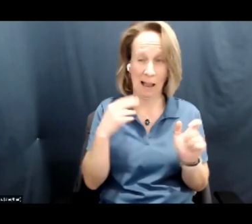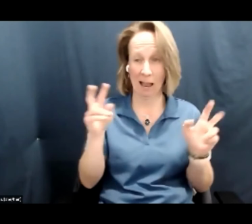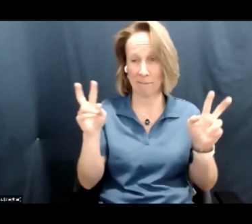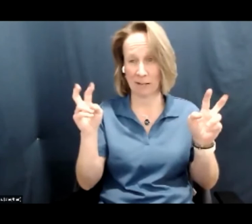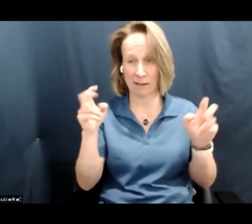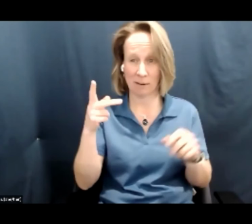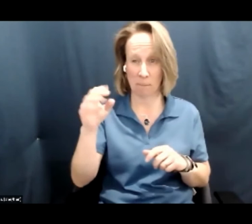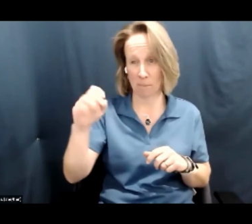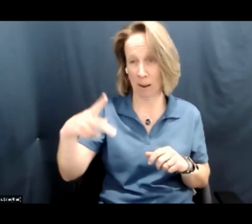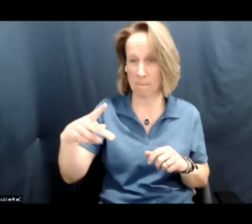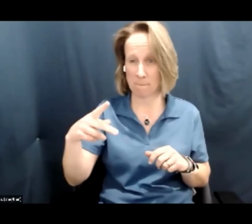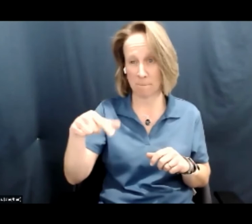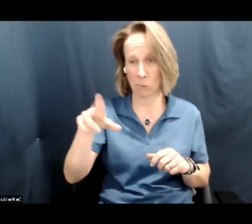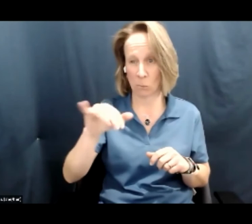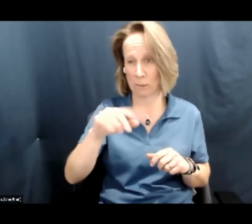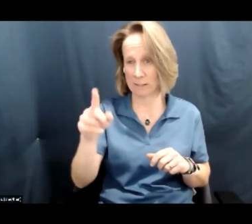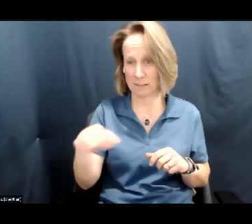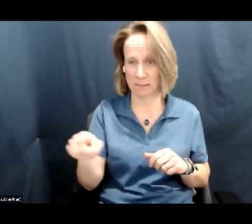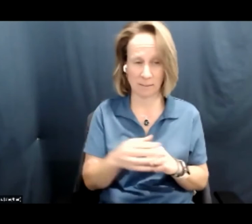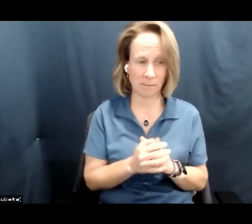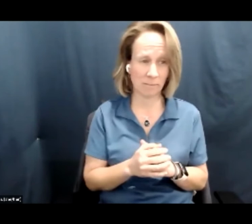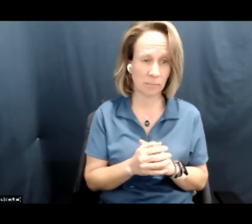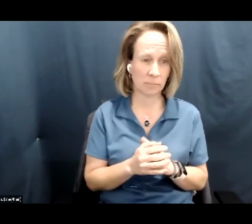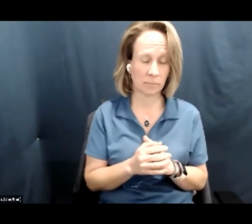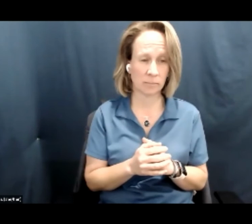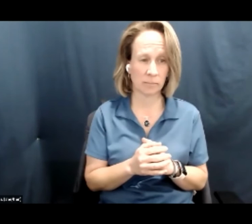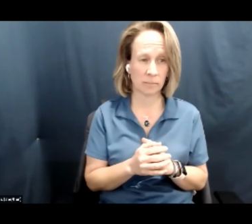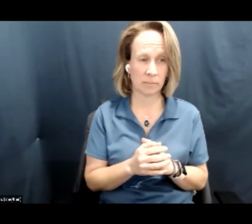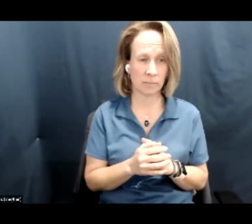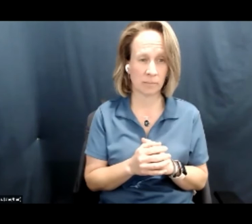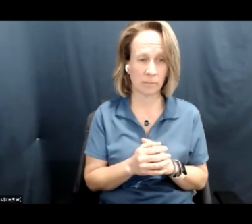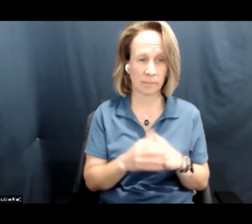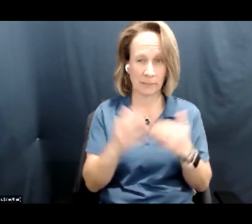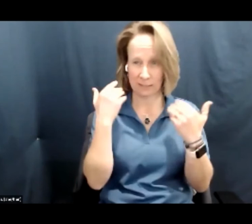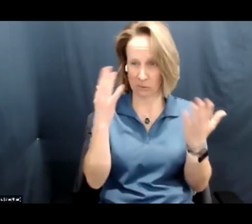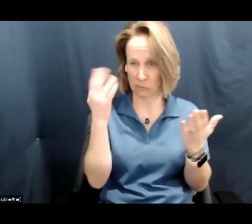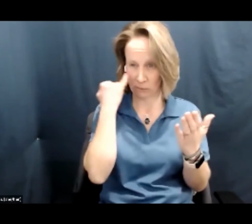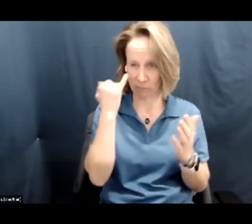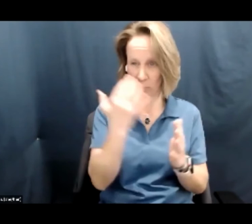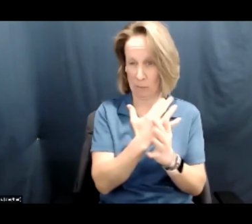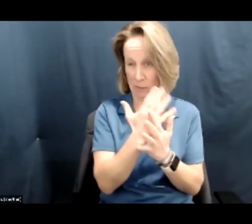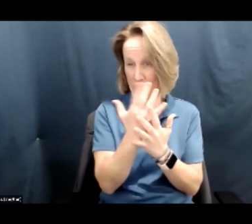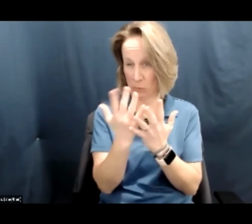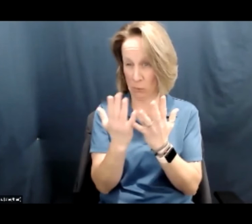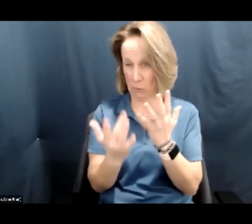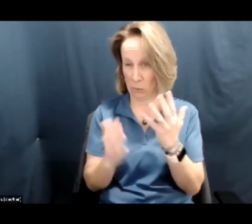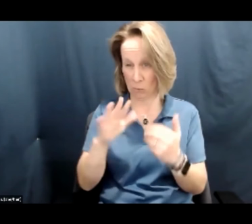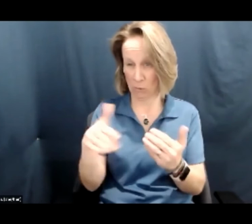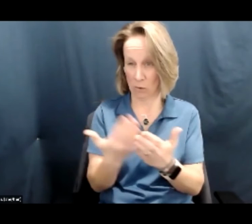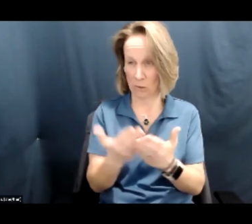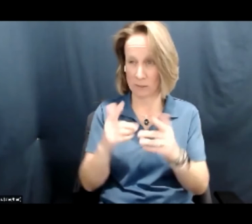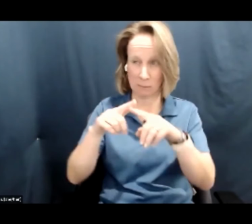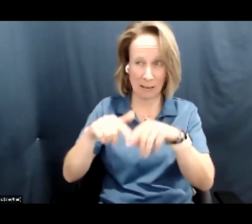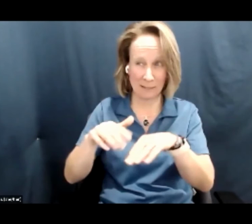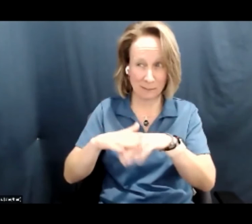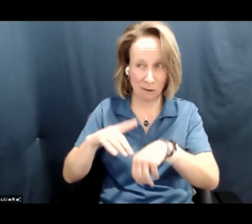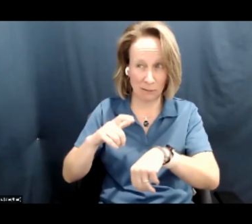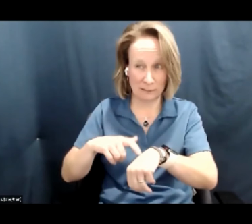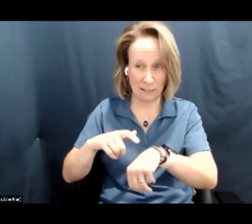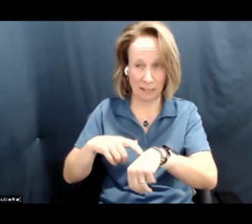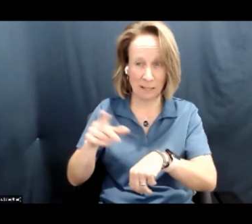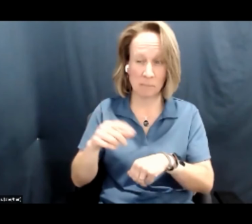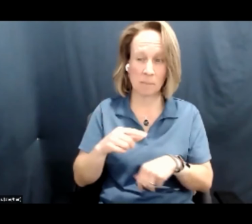quiz. And so I don't know if we're going to be able to get through all of them, depending on the timing.